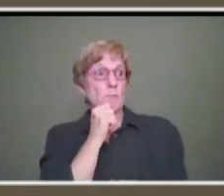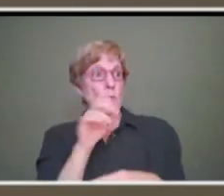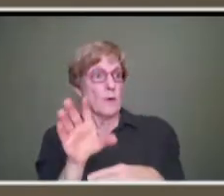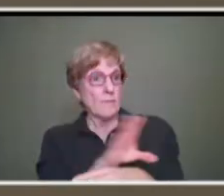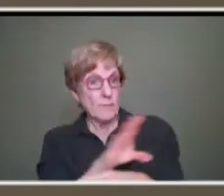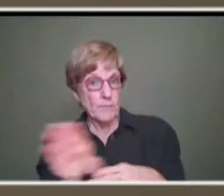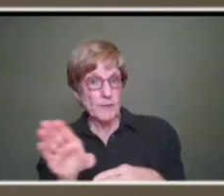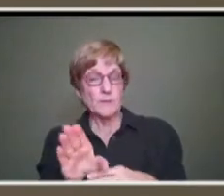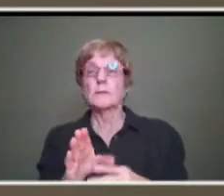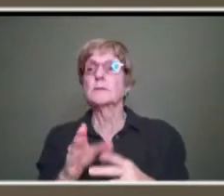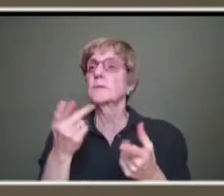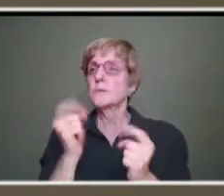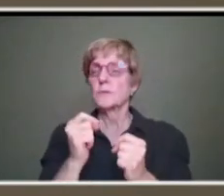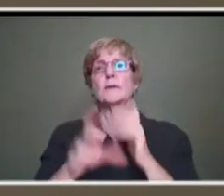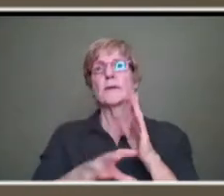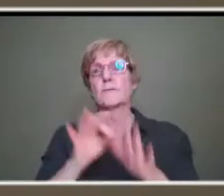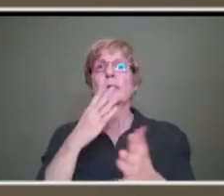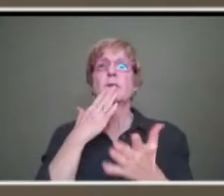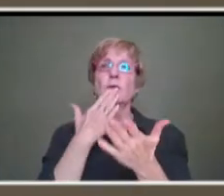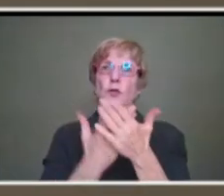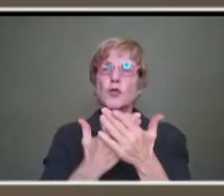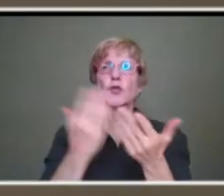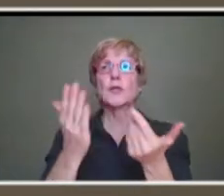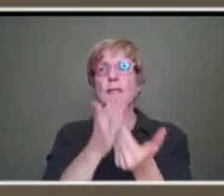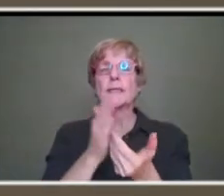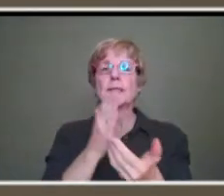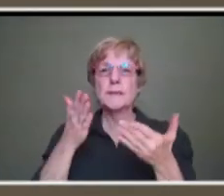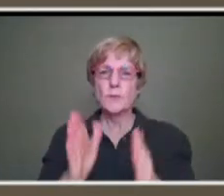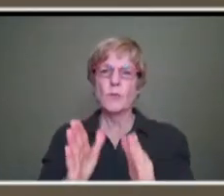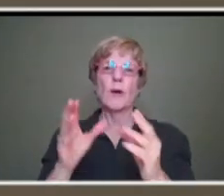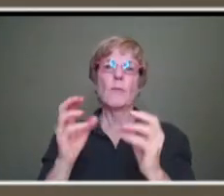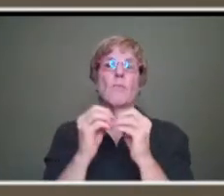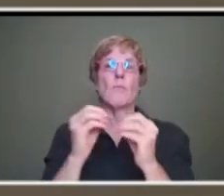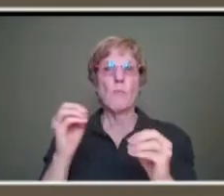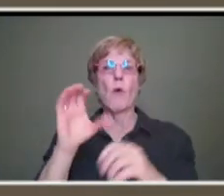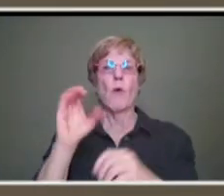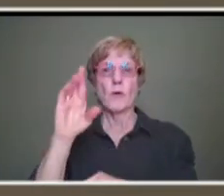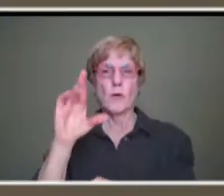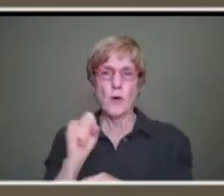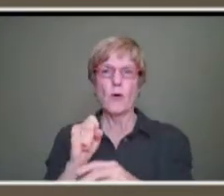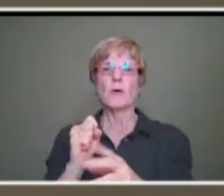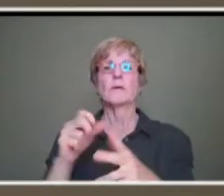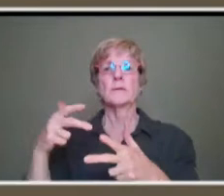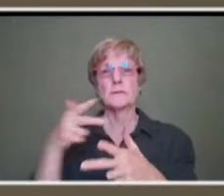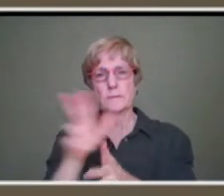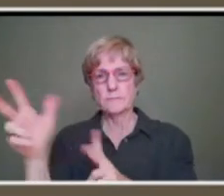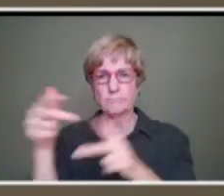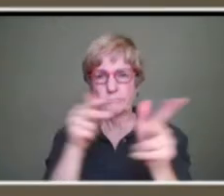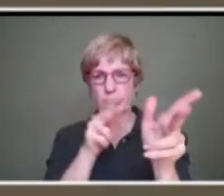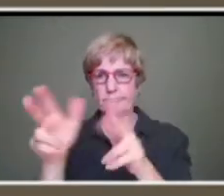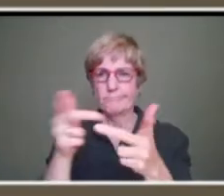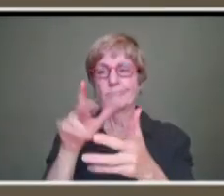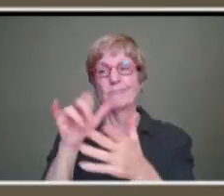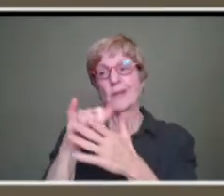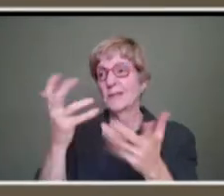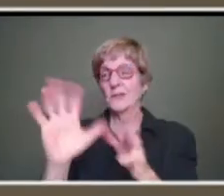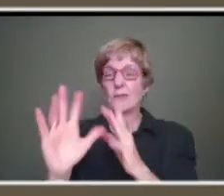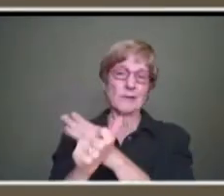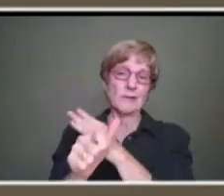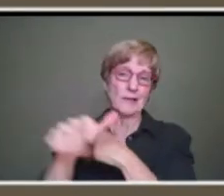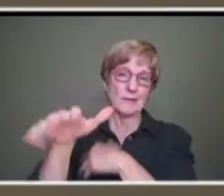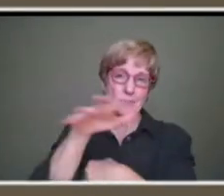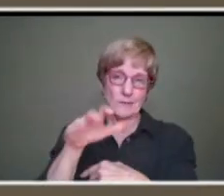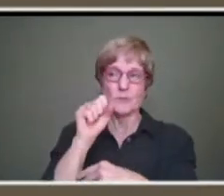in an Innovative way to get more cars through quickly a very dangerous area so I would ask you all to join in supporting